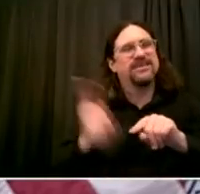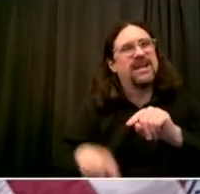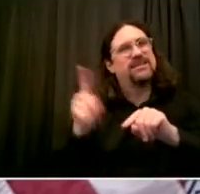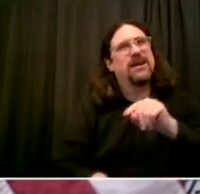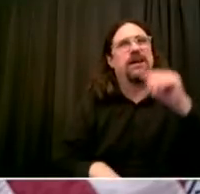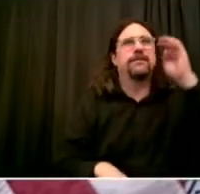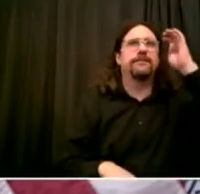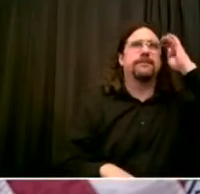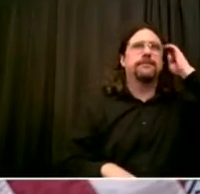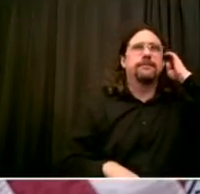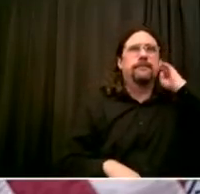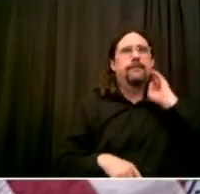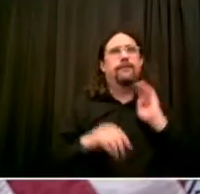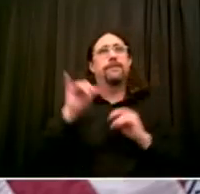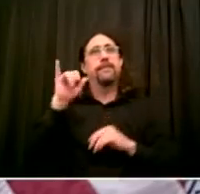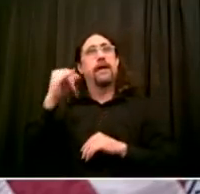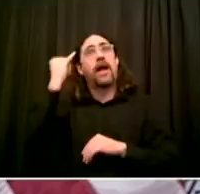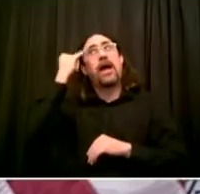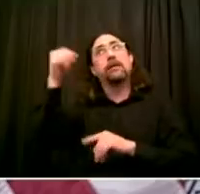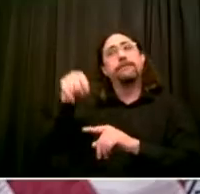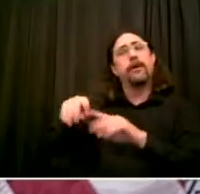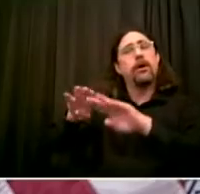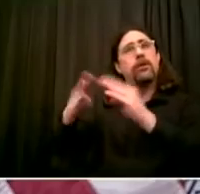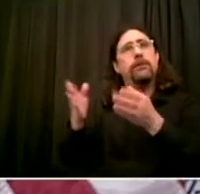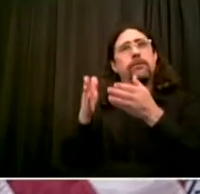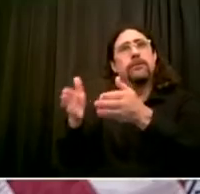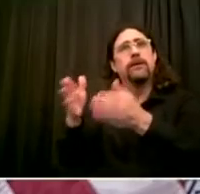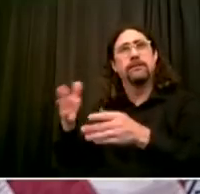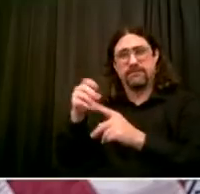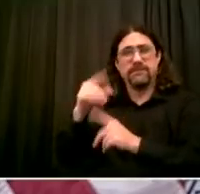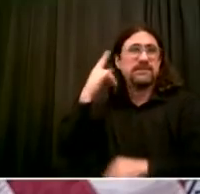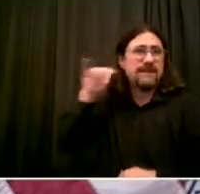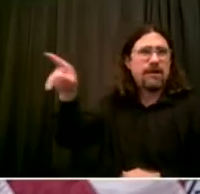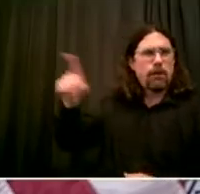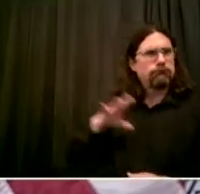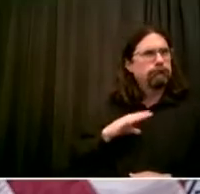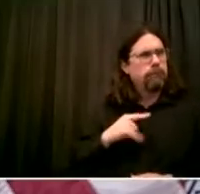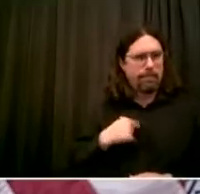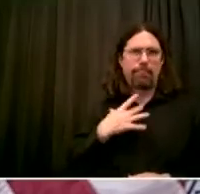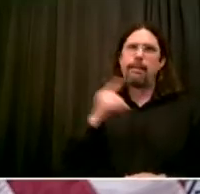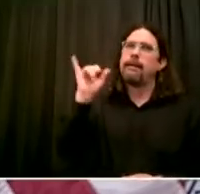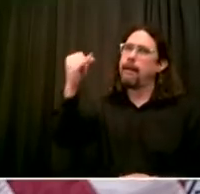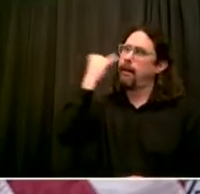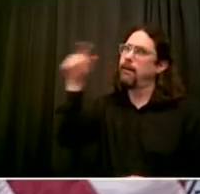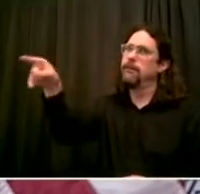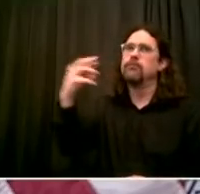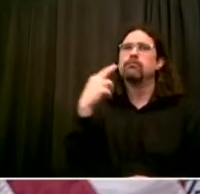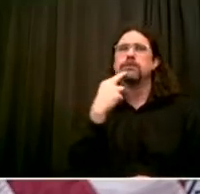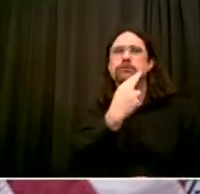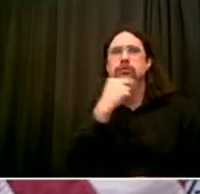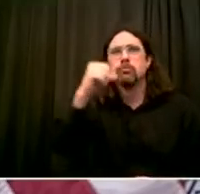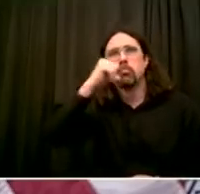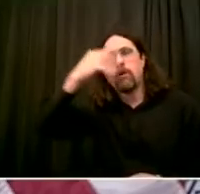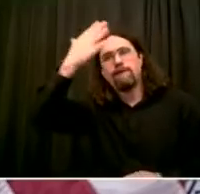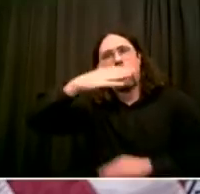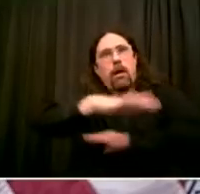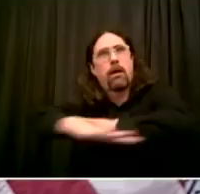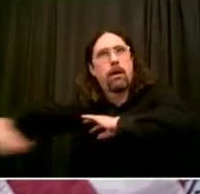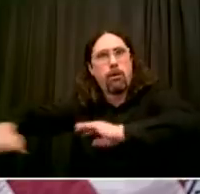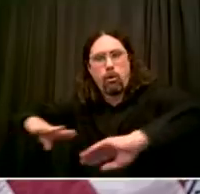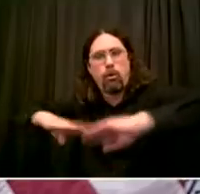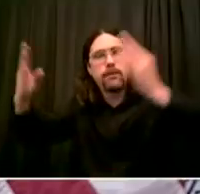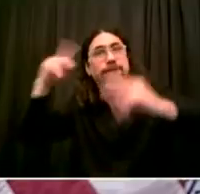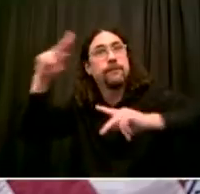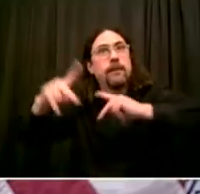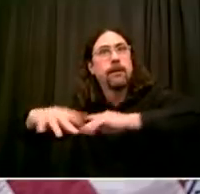personnel. Now that they came back, that really contributed. Great work with the council, great work with communities. When we started it, we were able to start it safely,